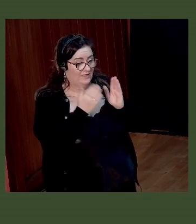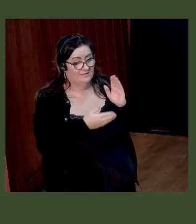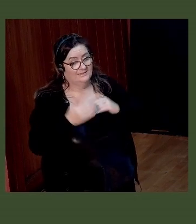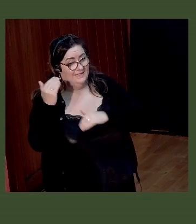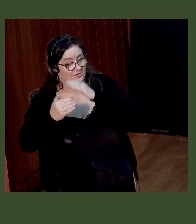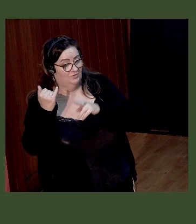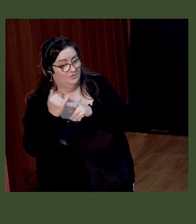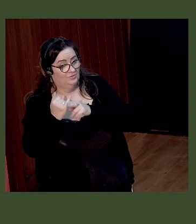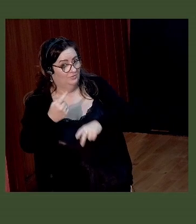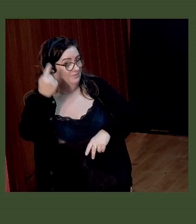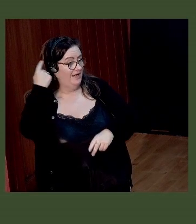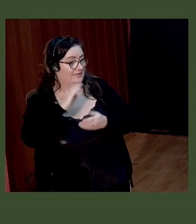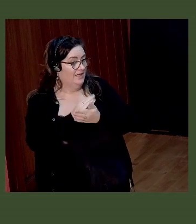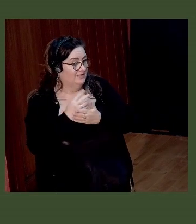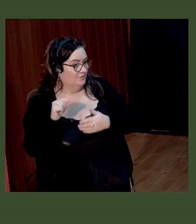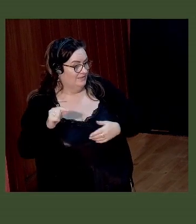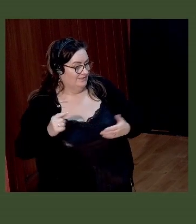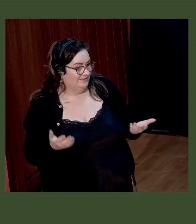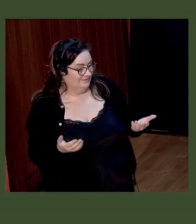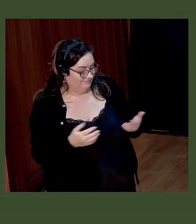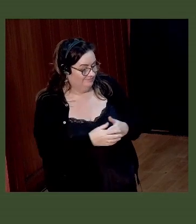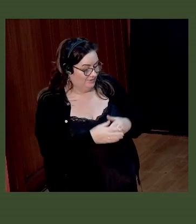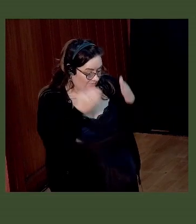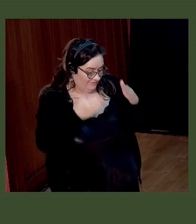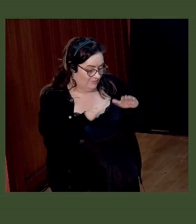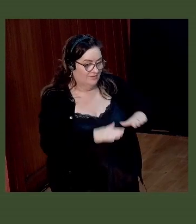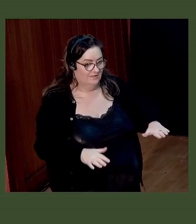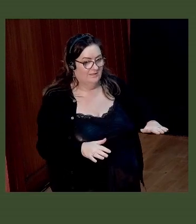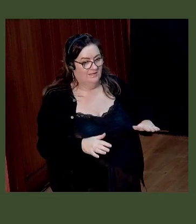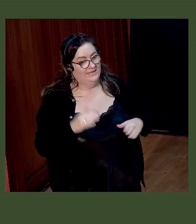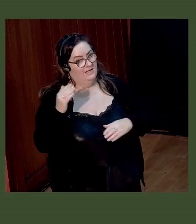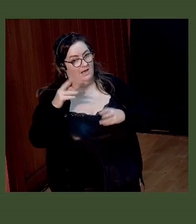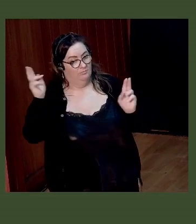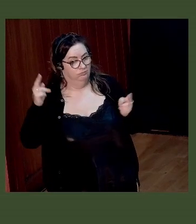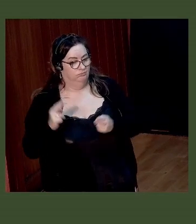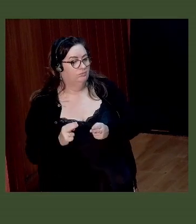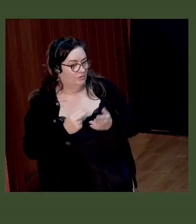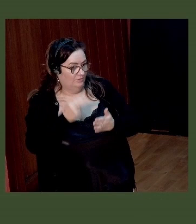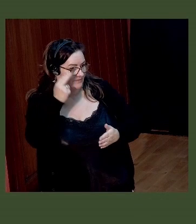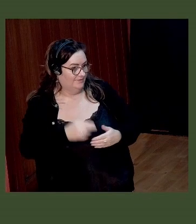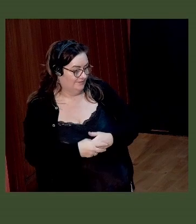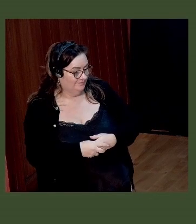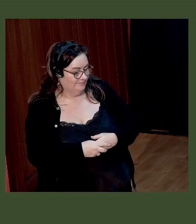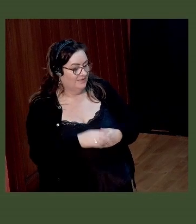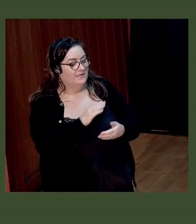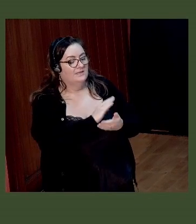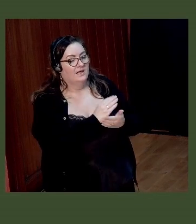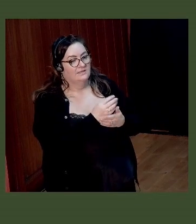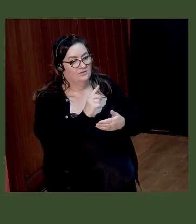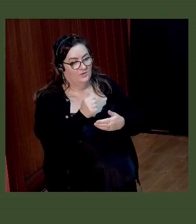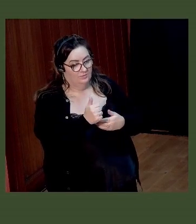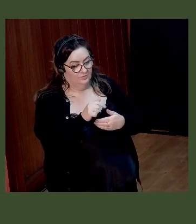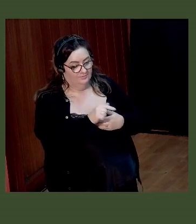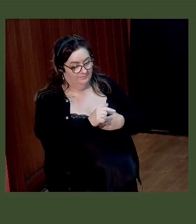secondary schools in the Free State in the 1920s, and much less than that attended university. In